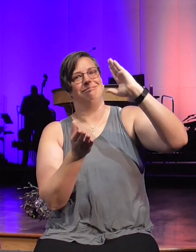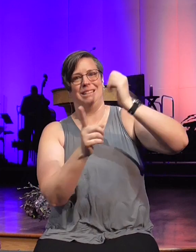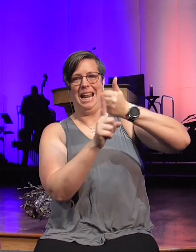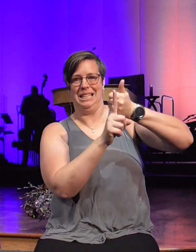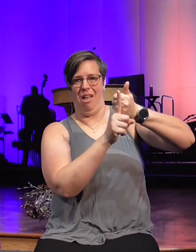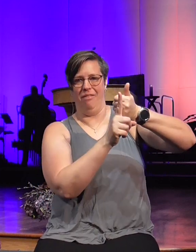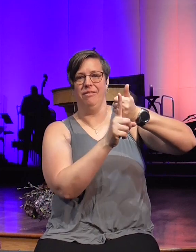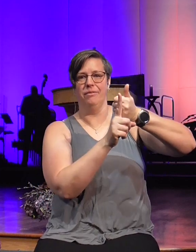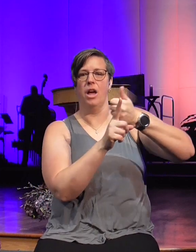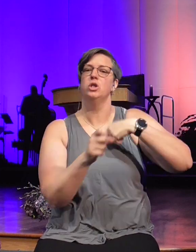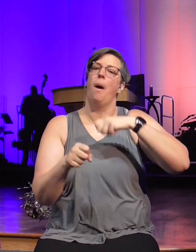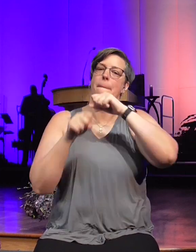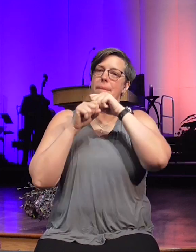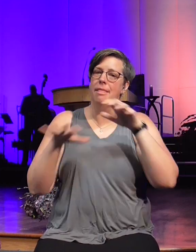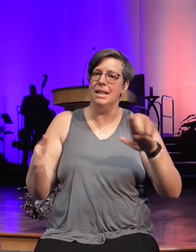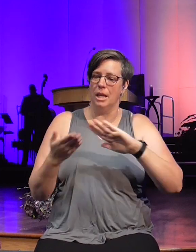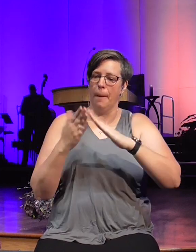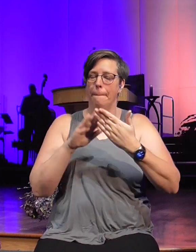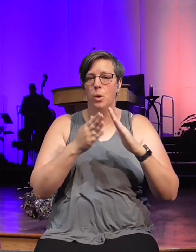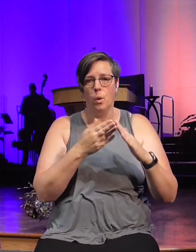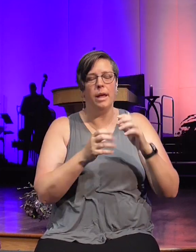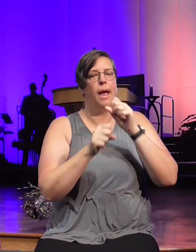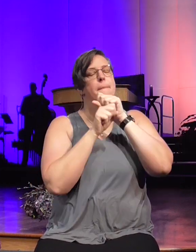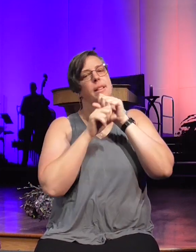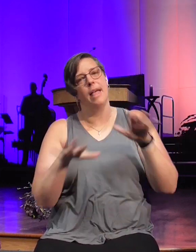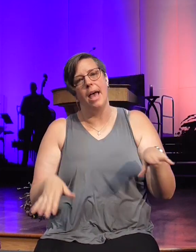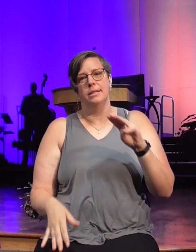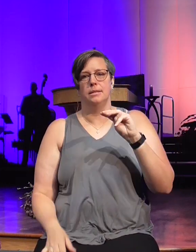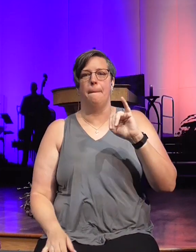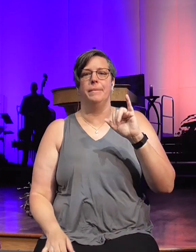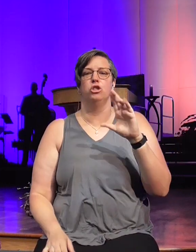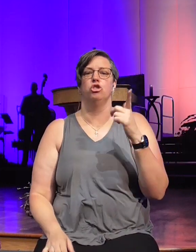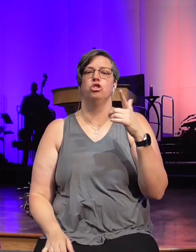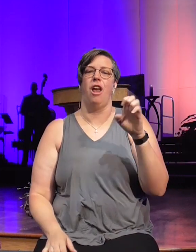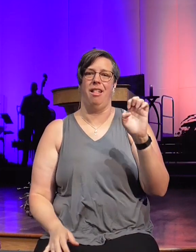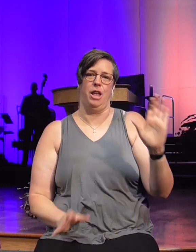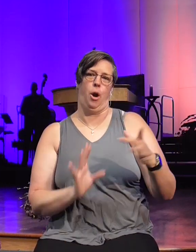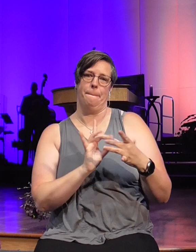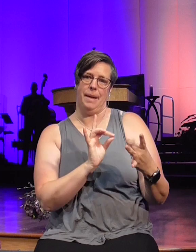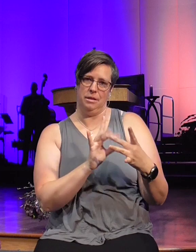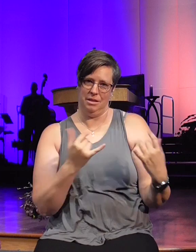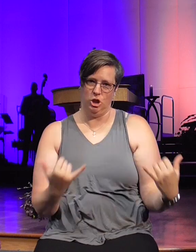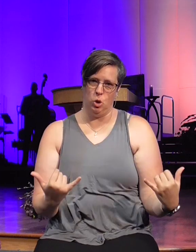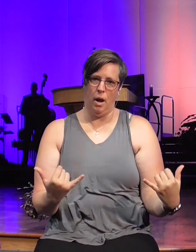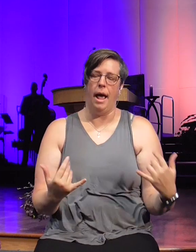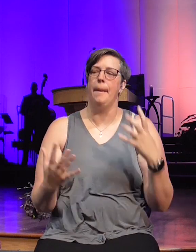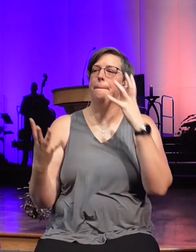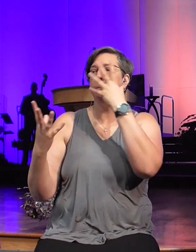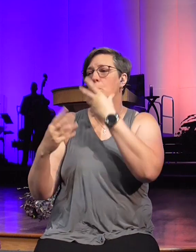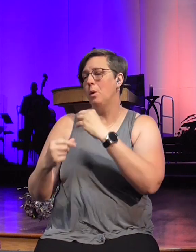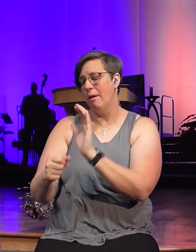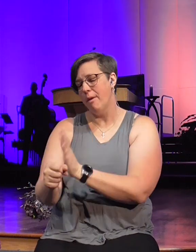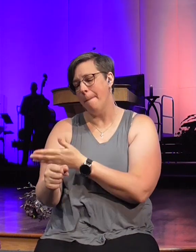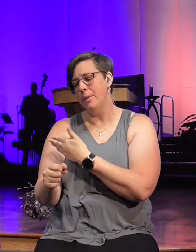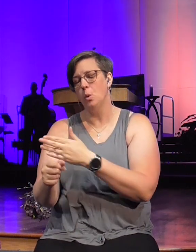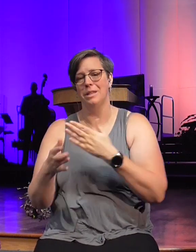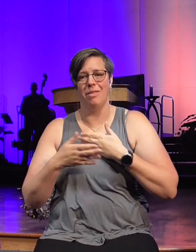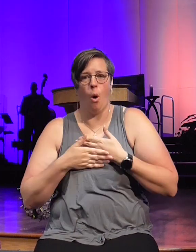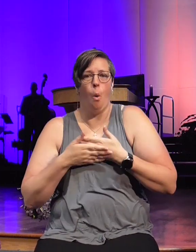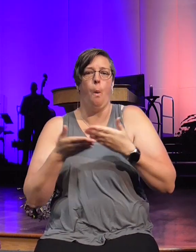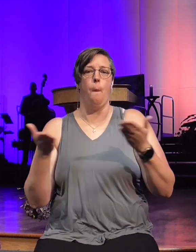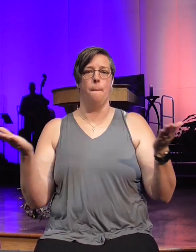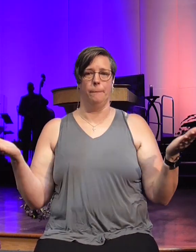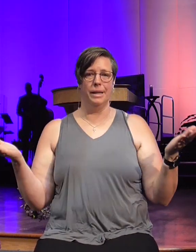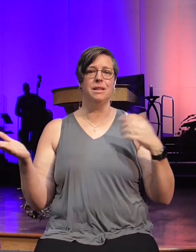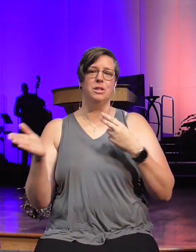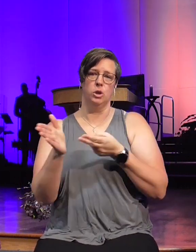this community, and I bless Dr. Michelle in a powerful, powerful message. The beauty of the music that opens us even wider to